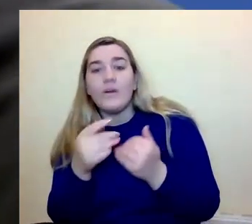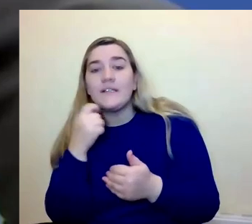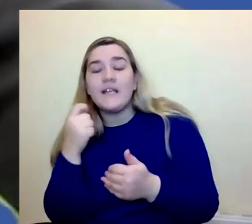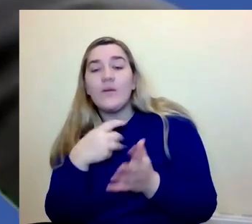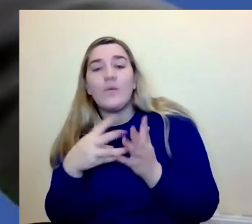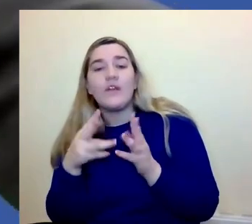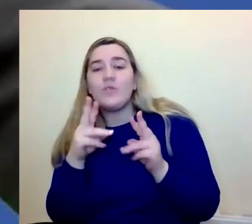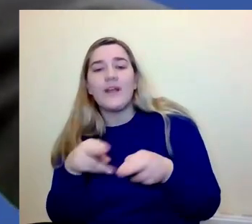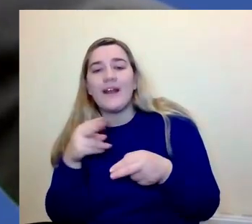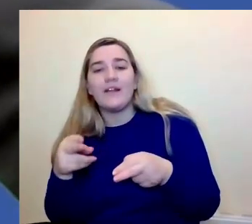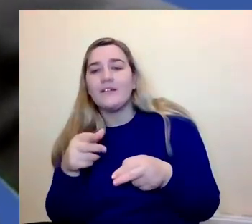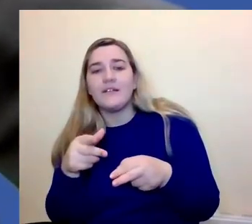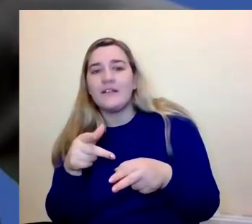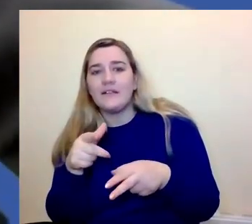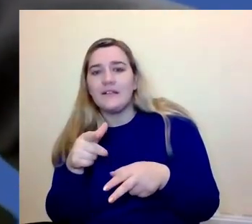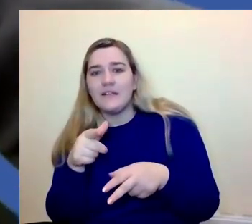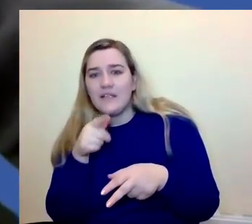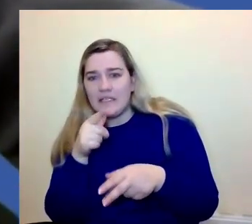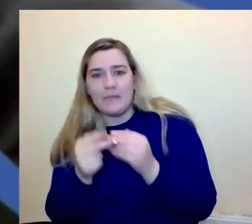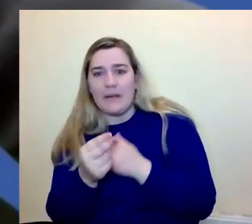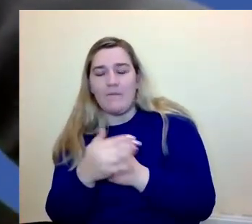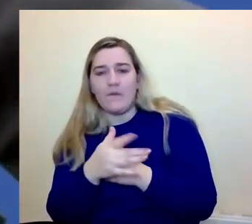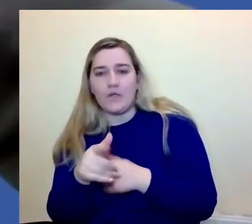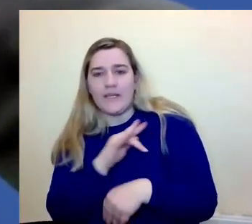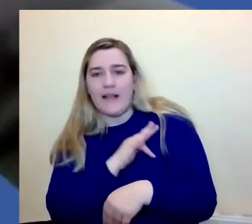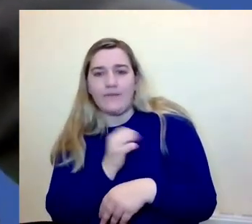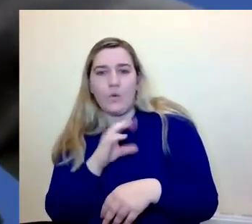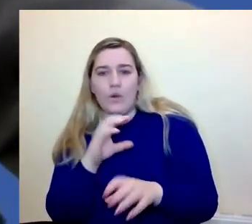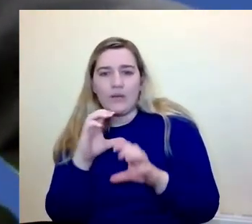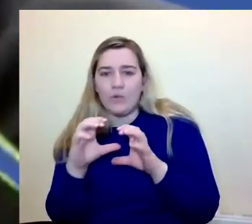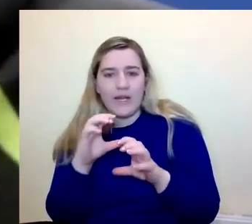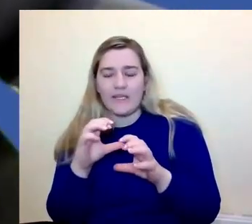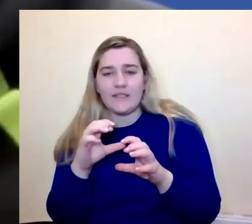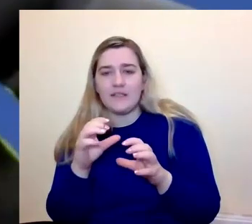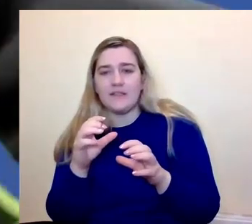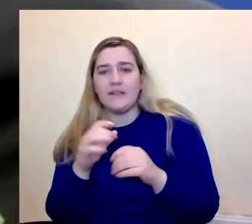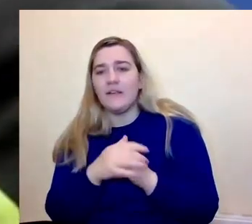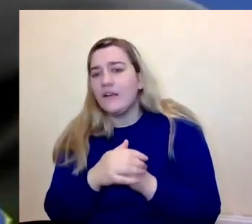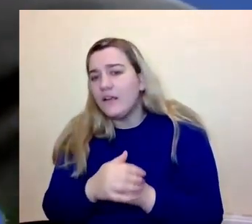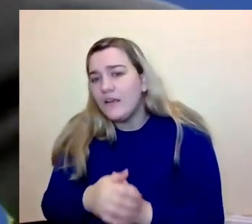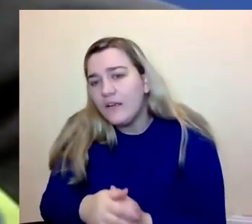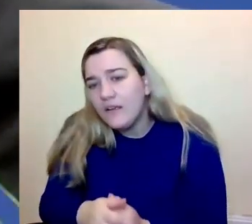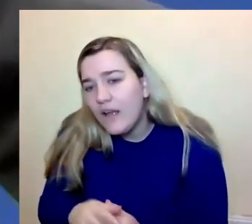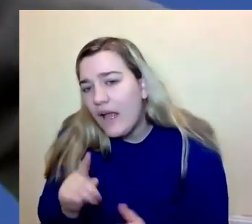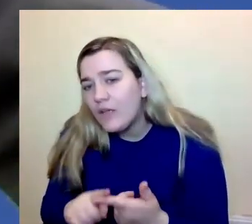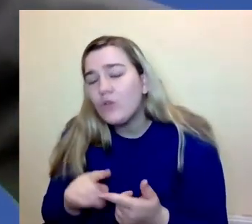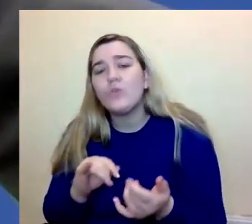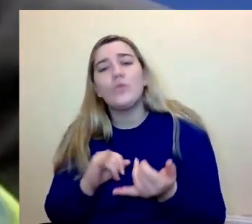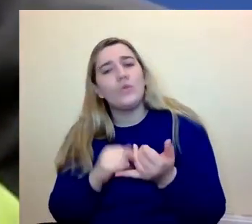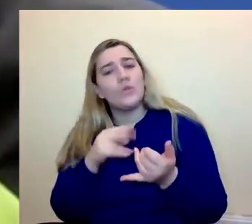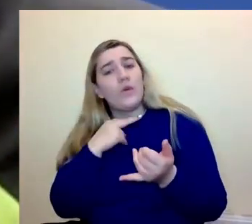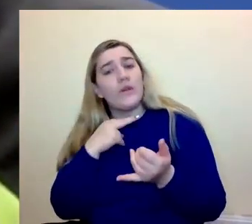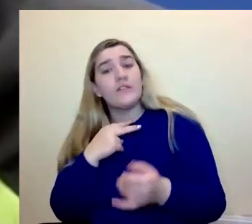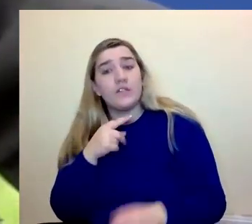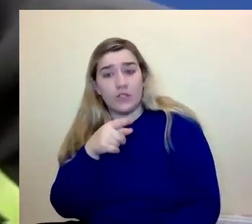speak up for themselves or communicate. Yeah. And whose voice then? My voice you're hearing. Yeah. You're